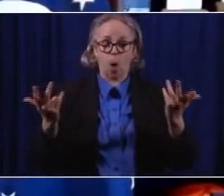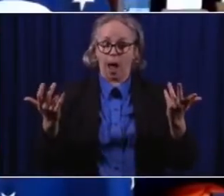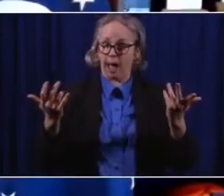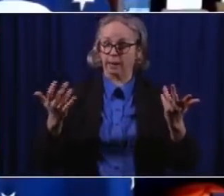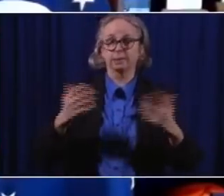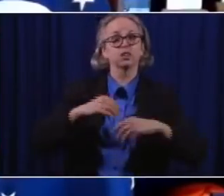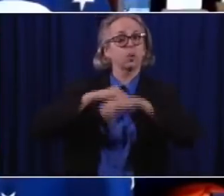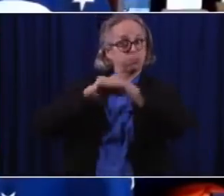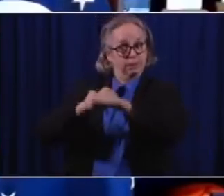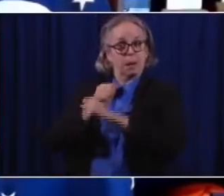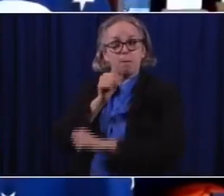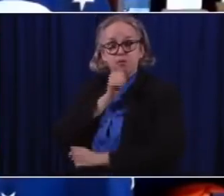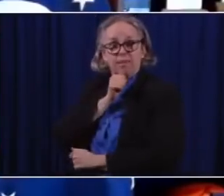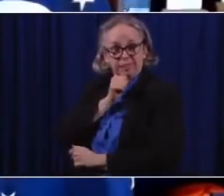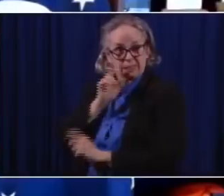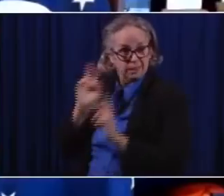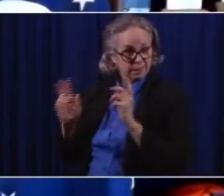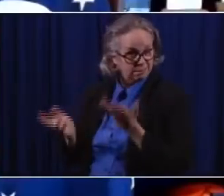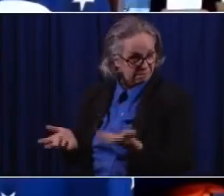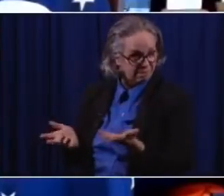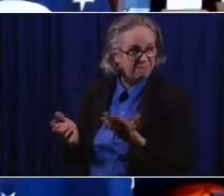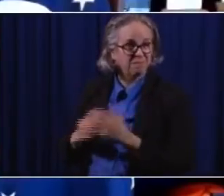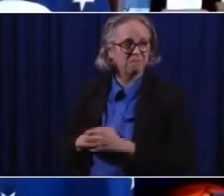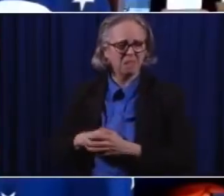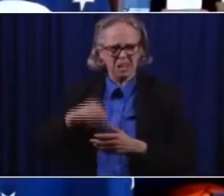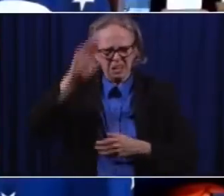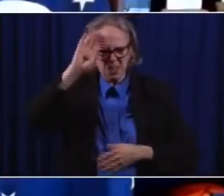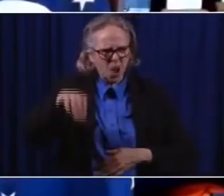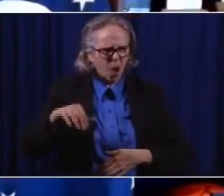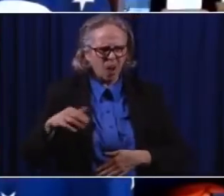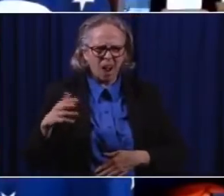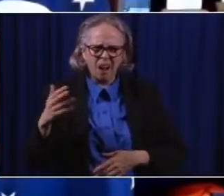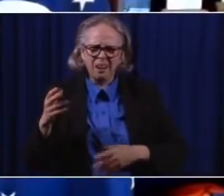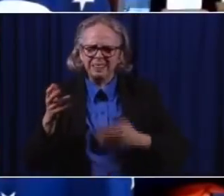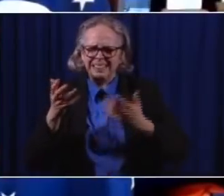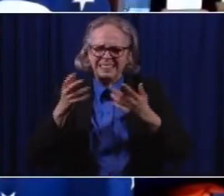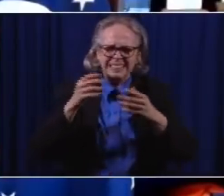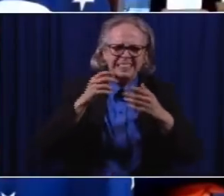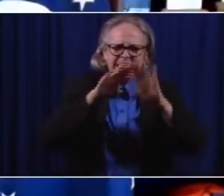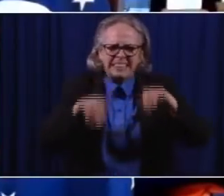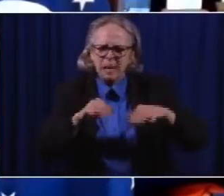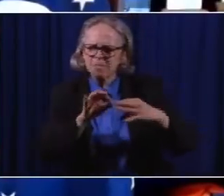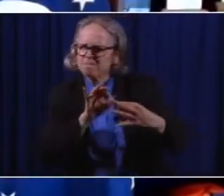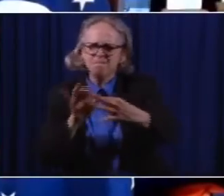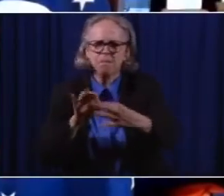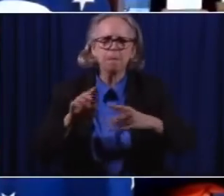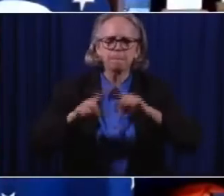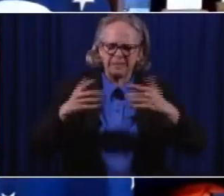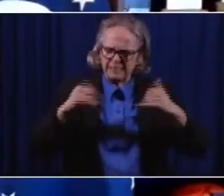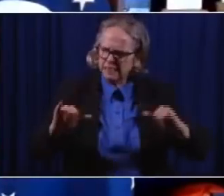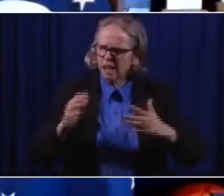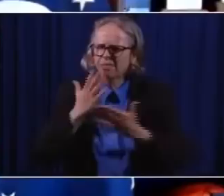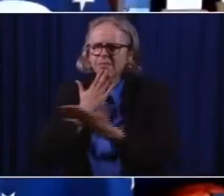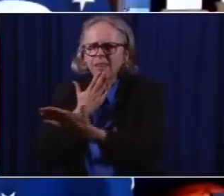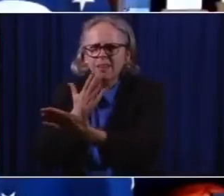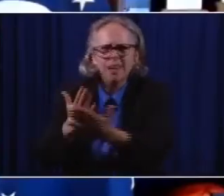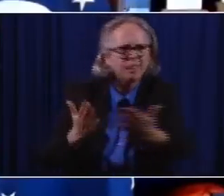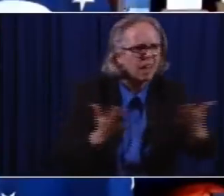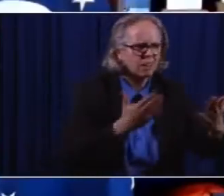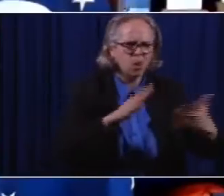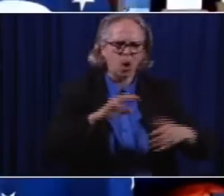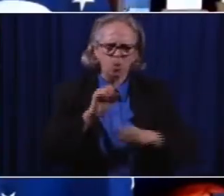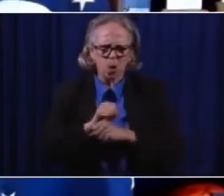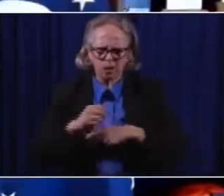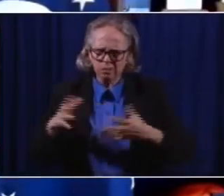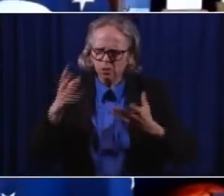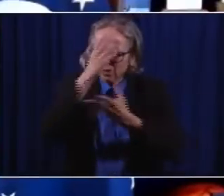we have a long way to go to get where we want to be, but I just wanted to thank those teams for what they do to help get that information out to